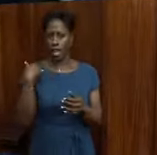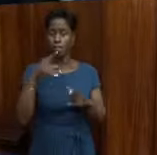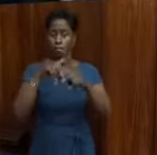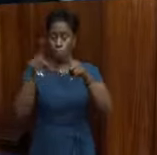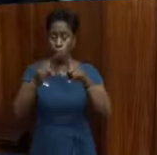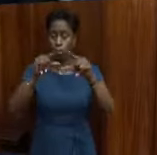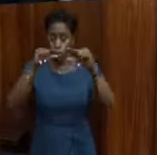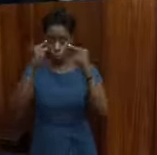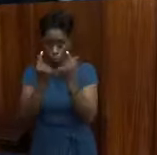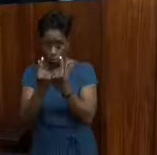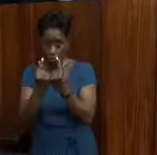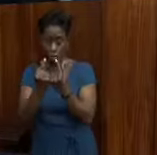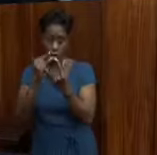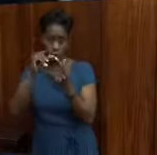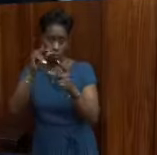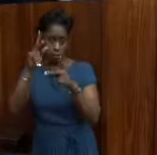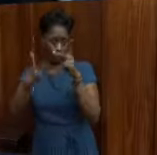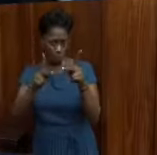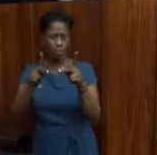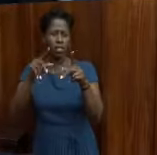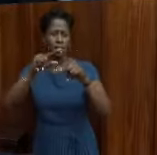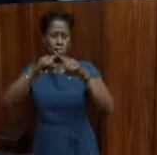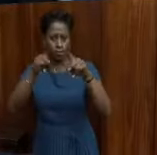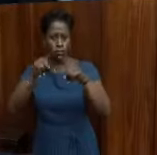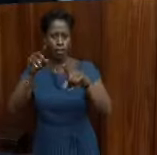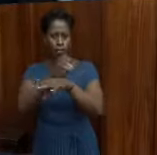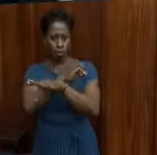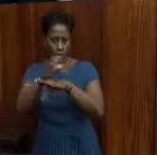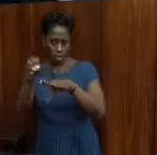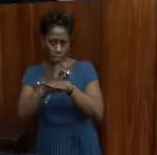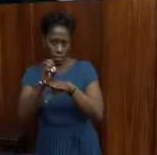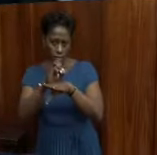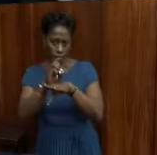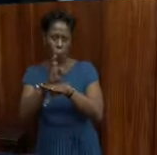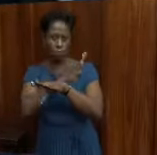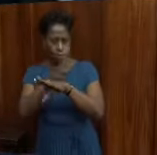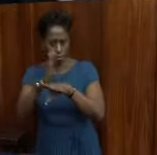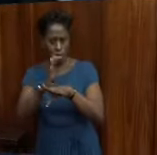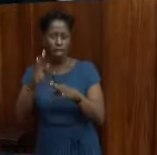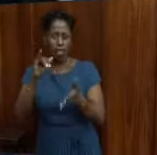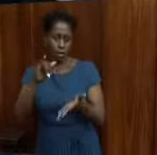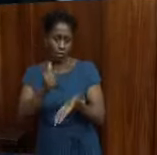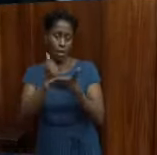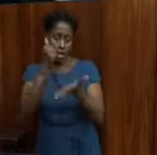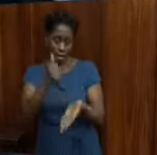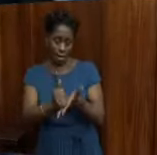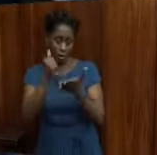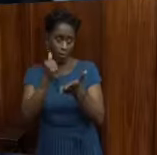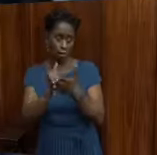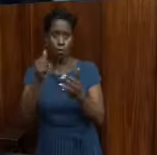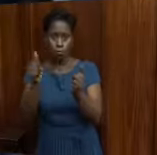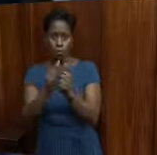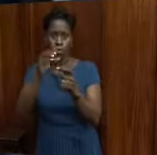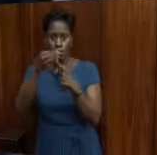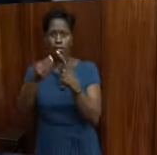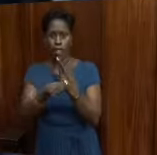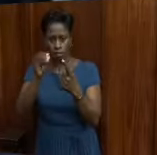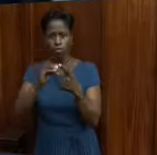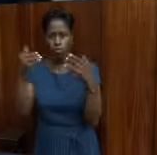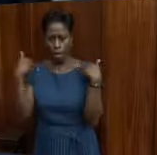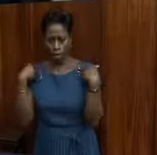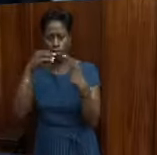NFTO, and the National Economic Fund. Mr. Speaker, I'm pleased to report that exports in regional